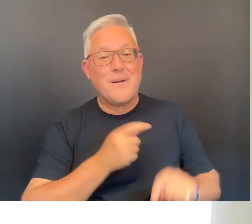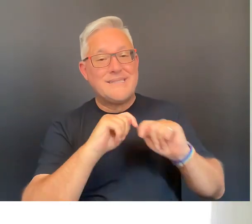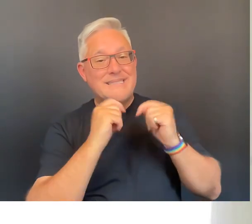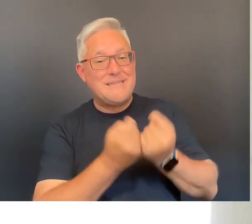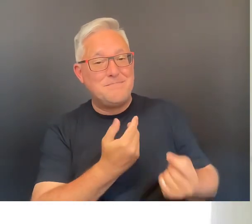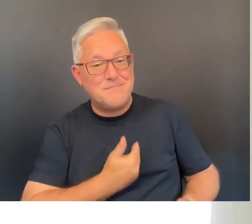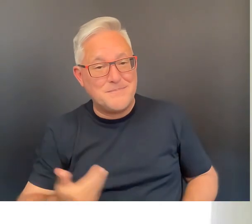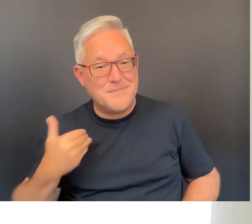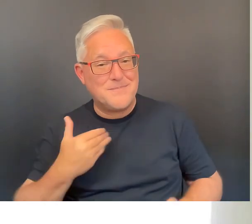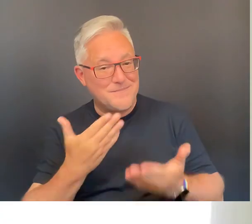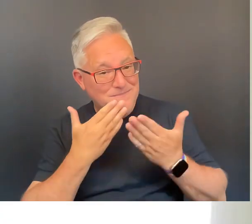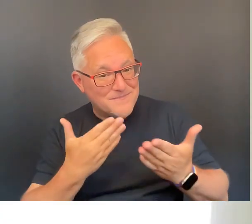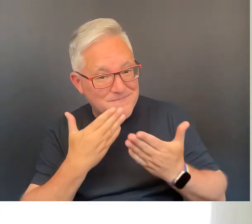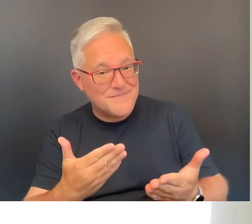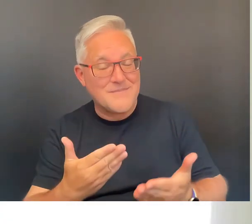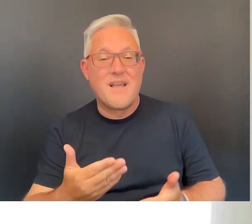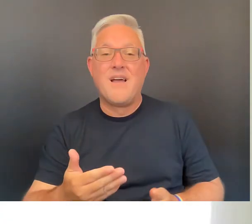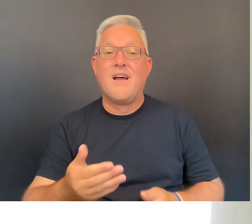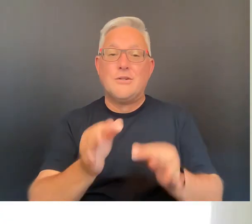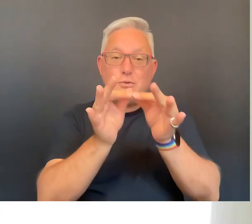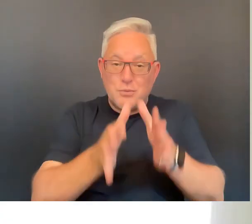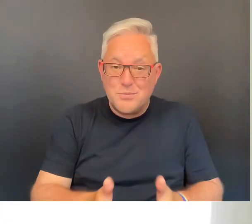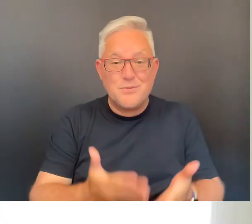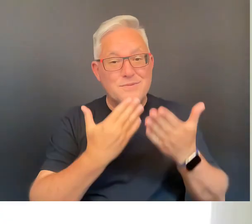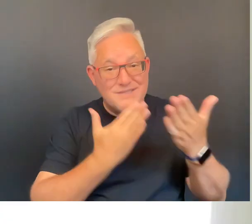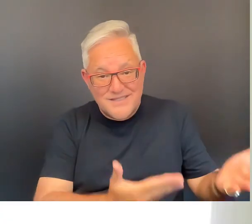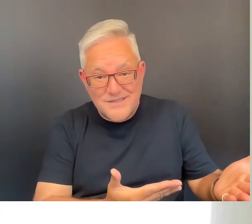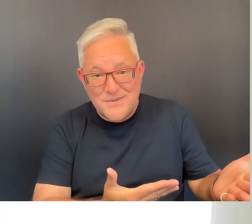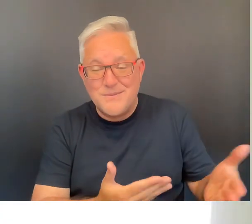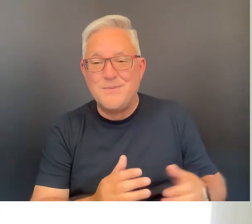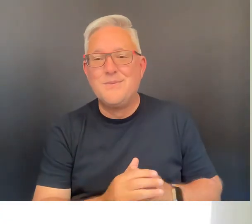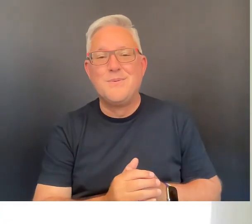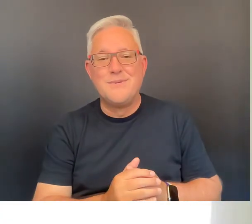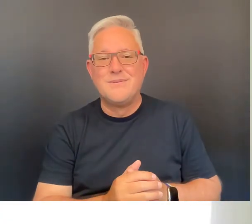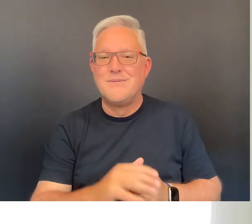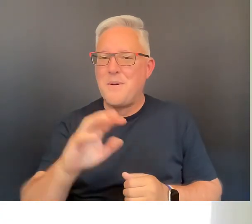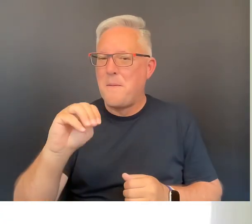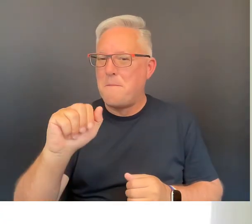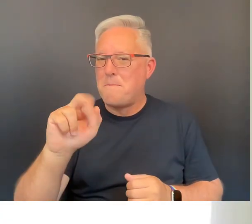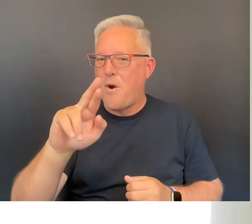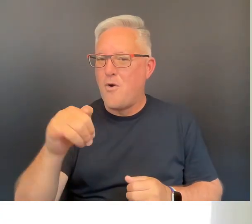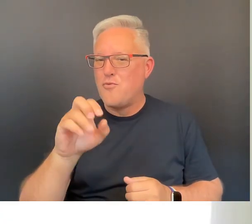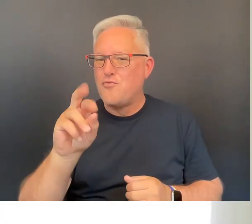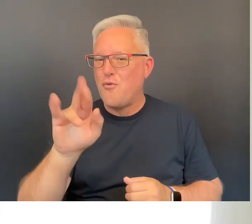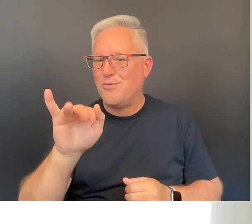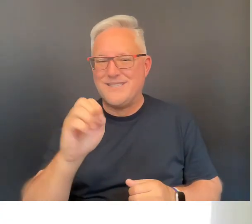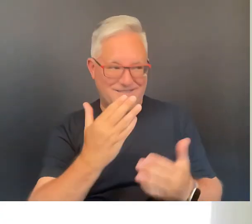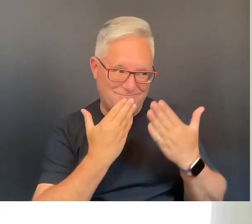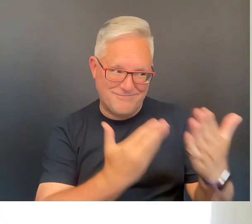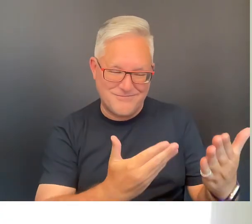you so very much. For our interpreter, thank you so very much, Marjorie.